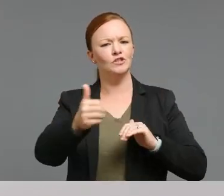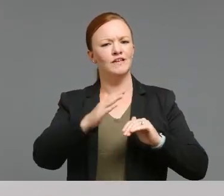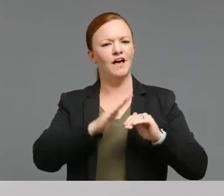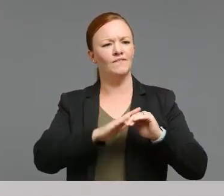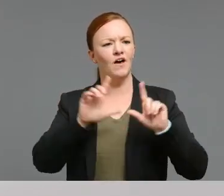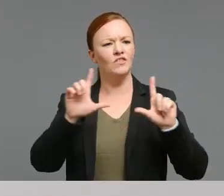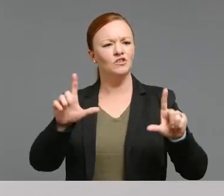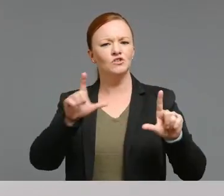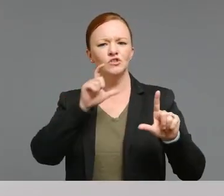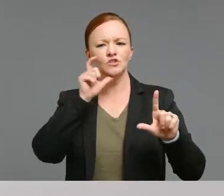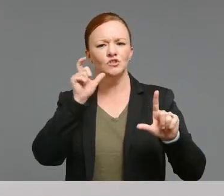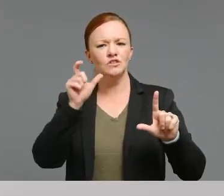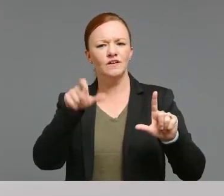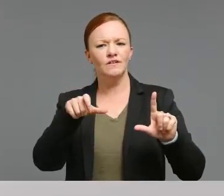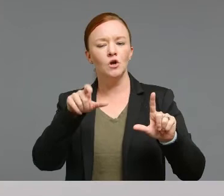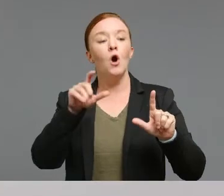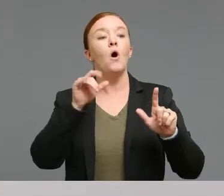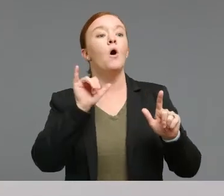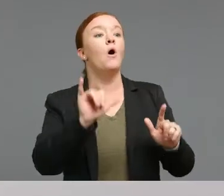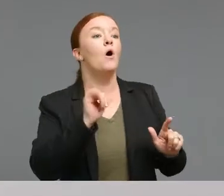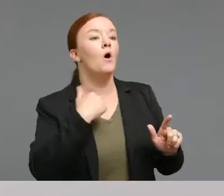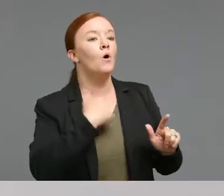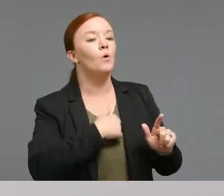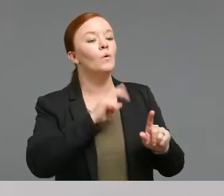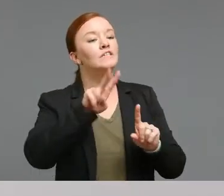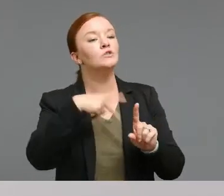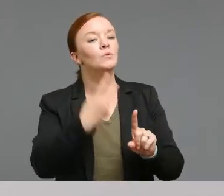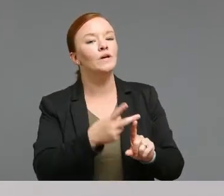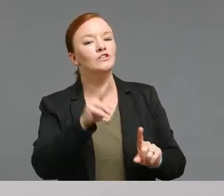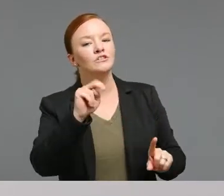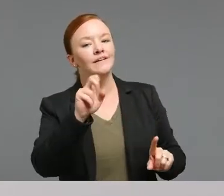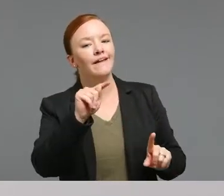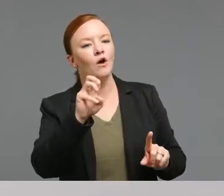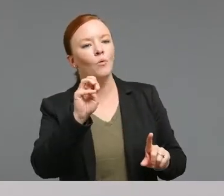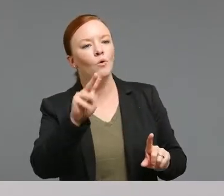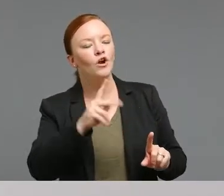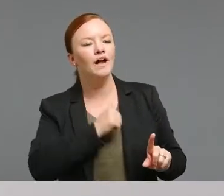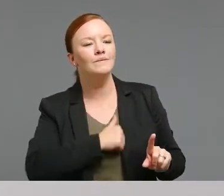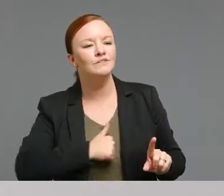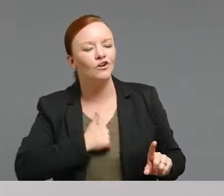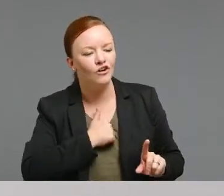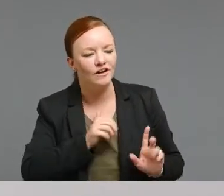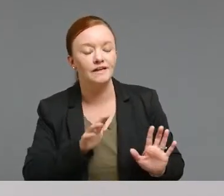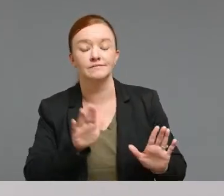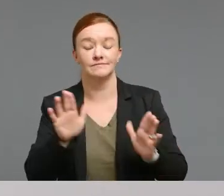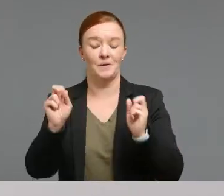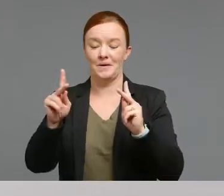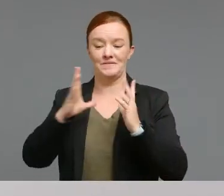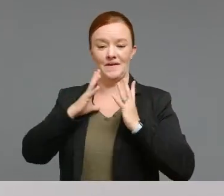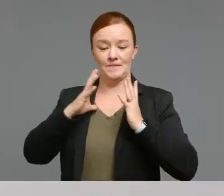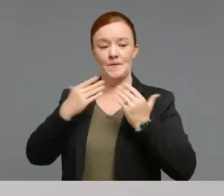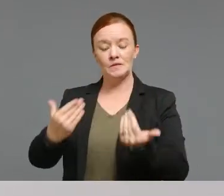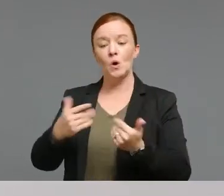So- networks. Oh, we switched Anyway. networks. I'm sorry. Oh, okay. Well, that's fine. Got three things today. First, sort of